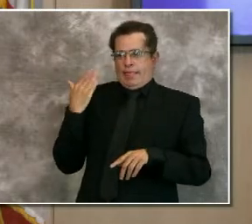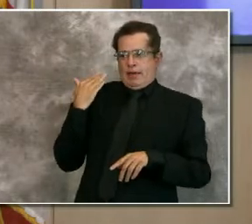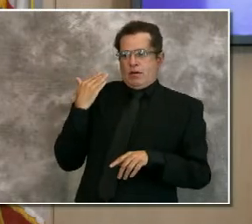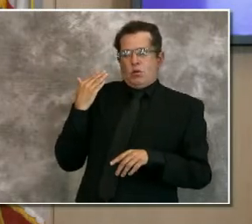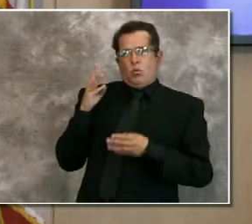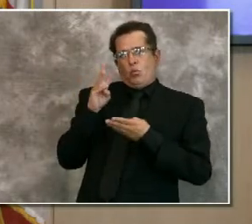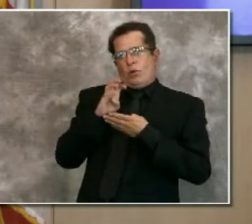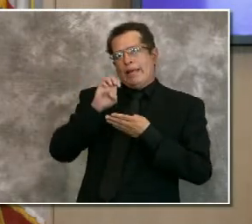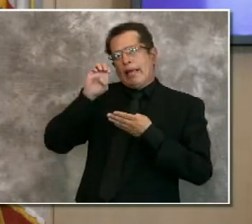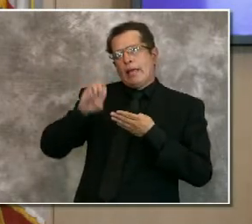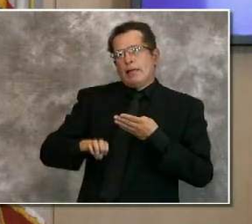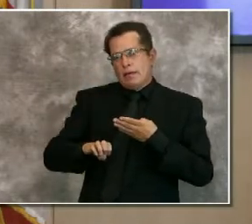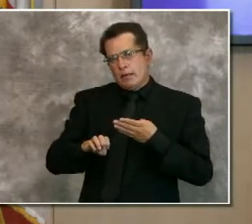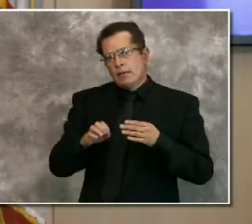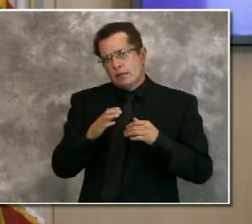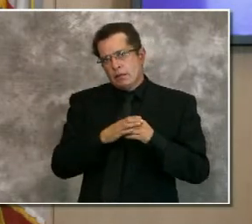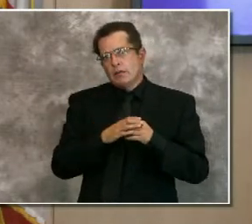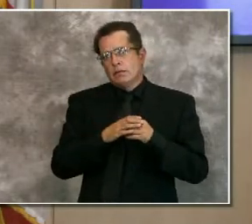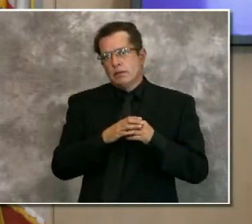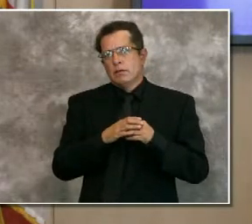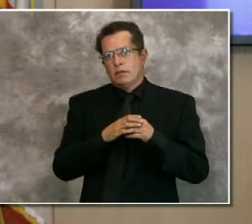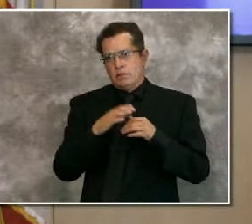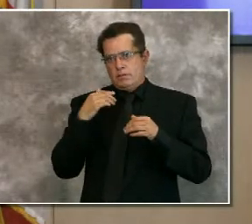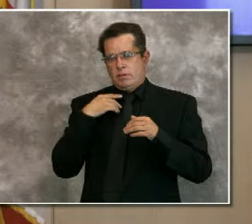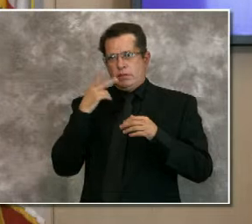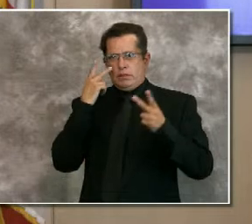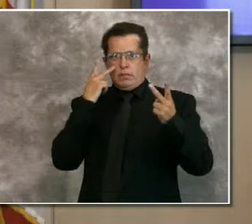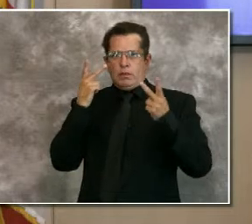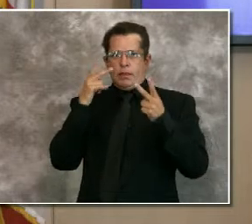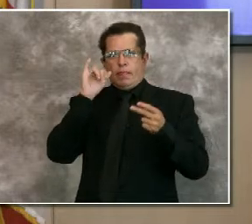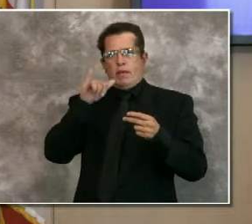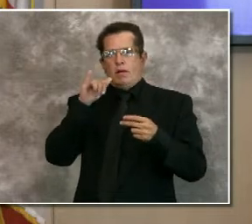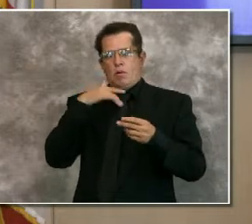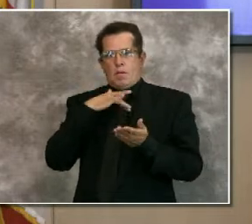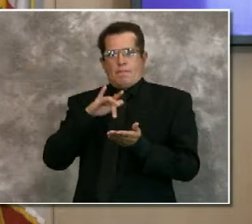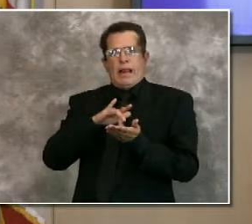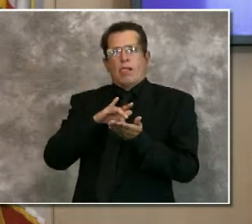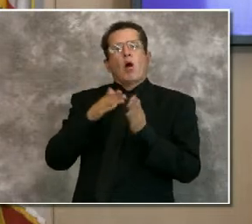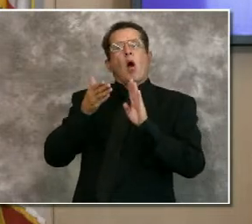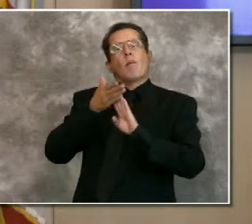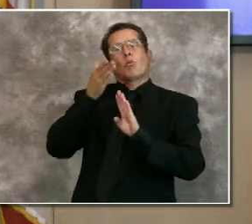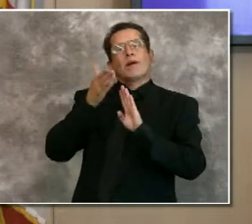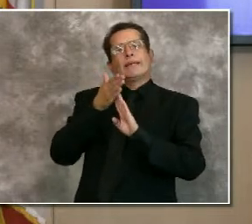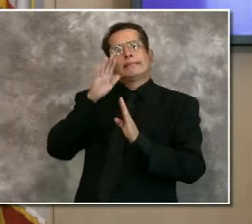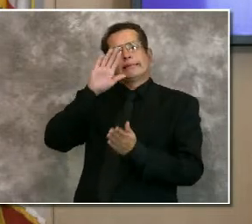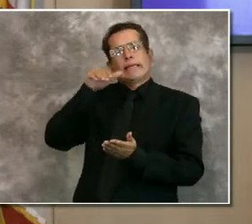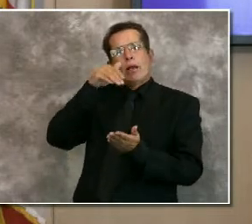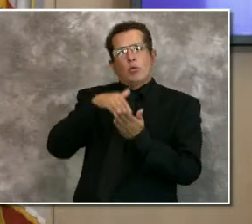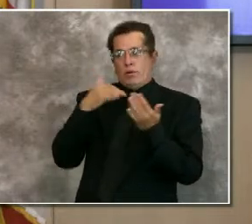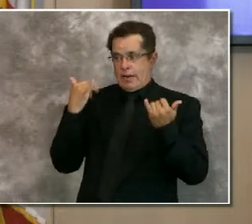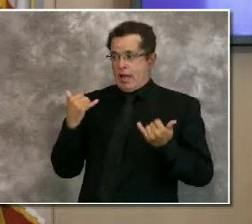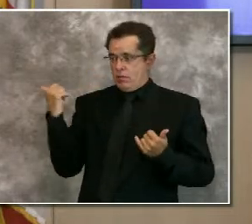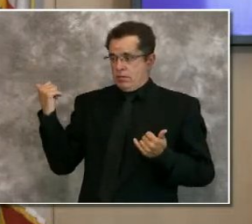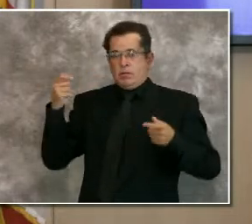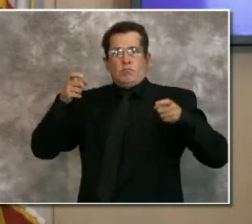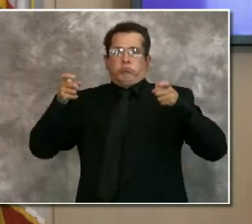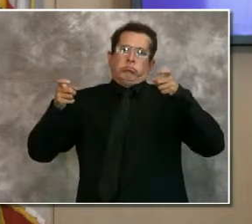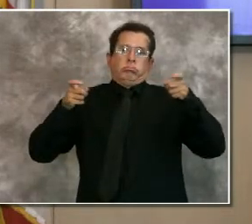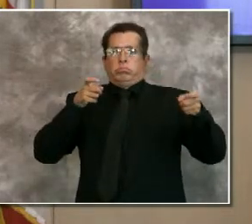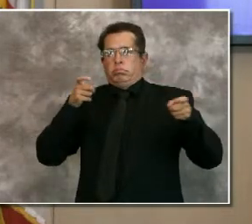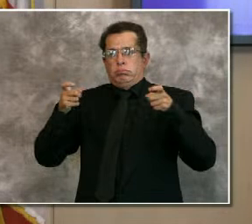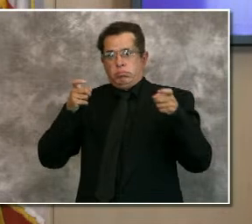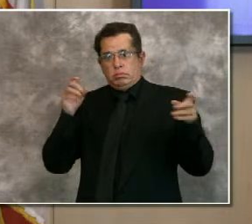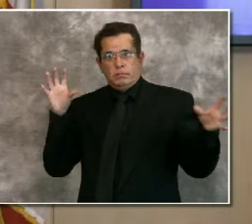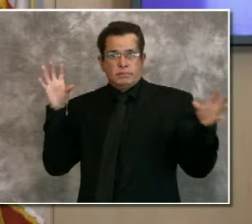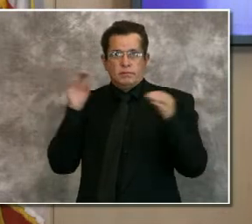that we acknowledged that our medical operations center has been in operation for 150 days.